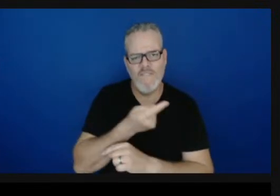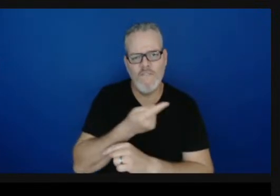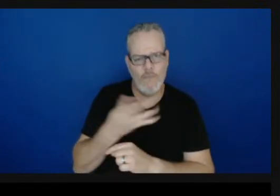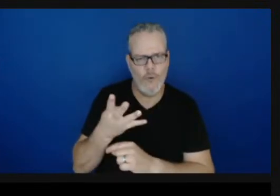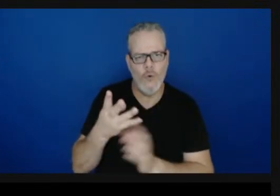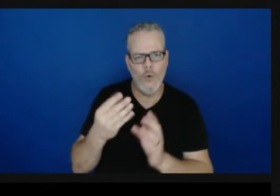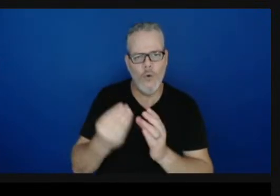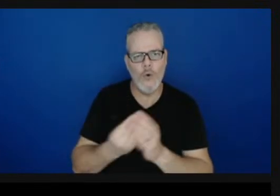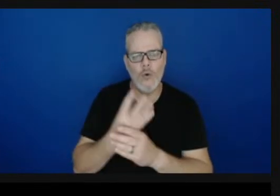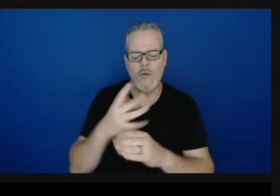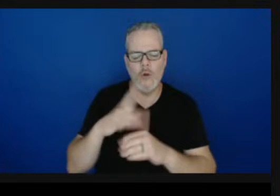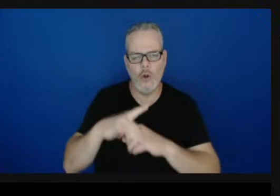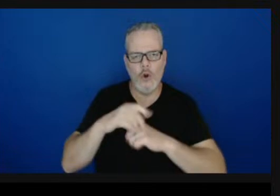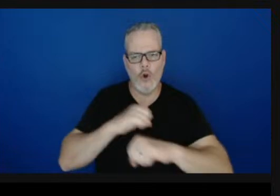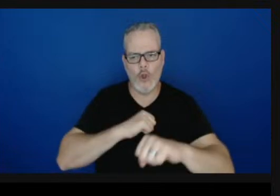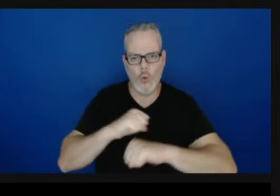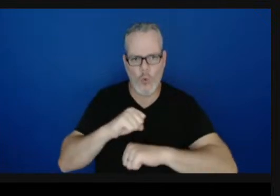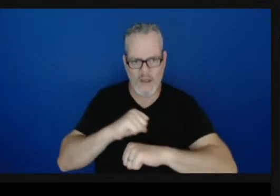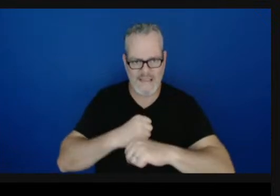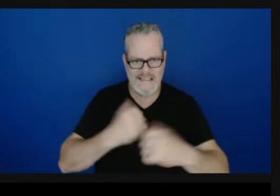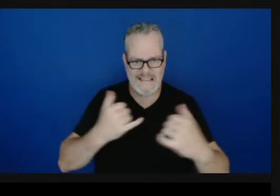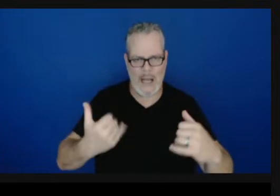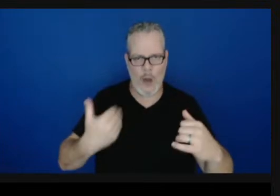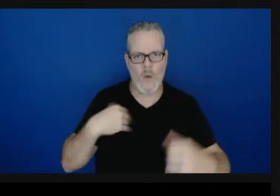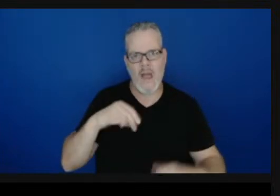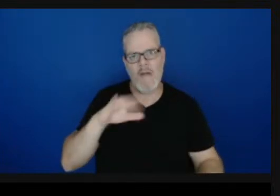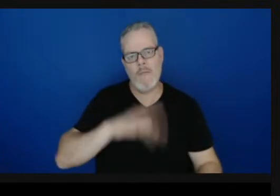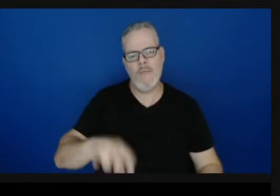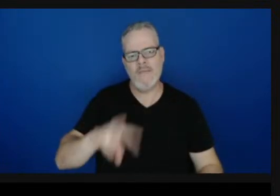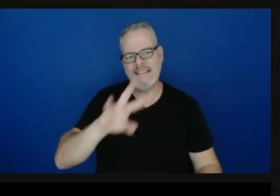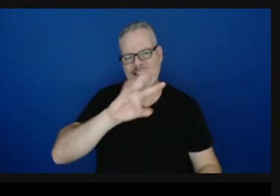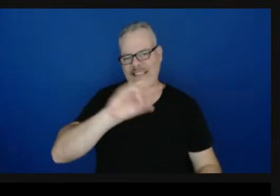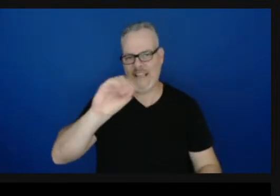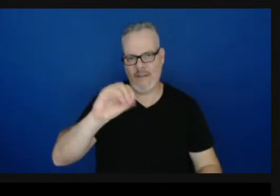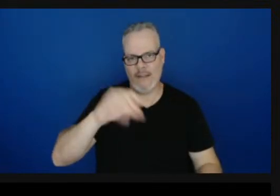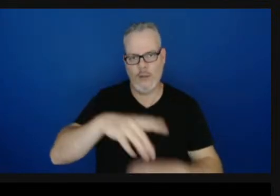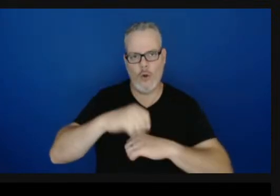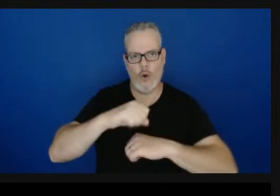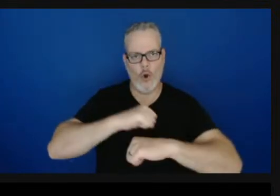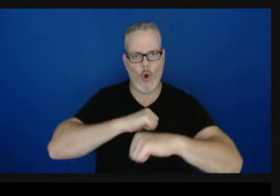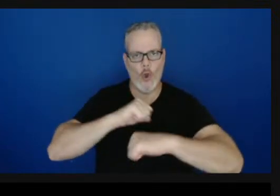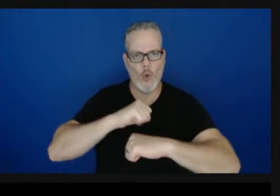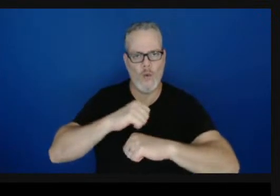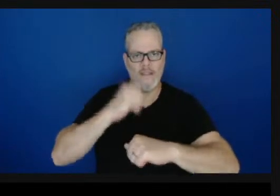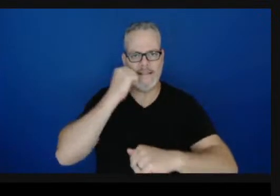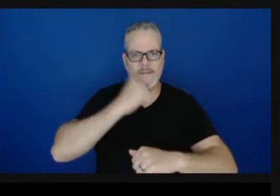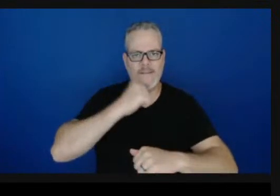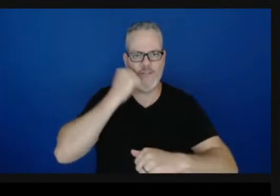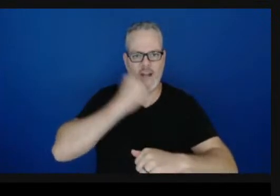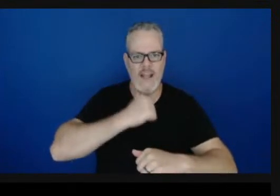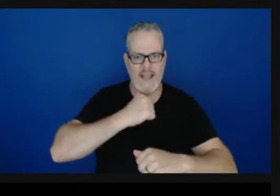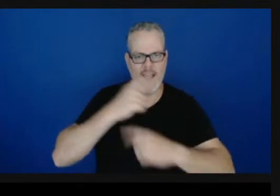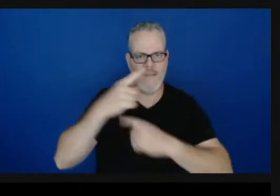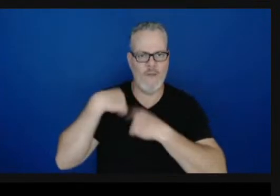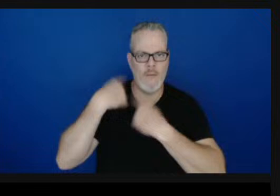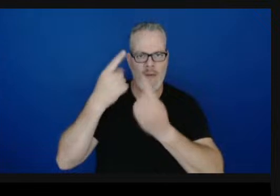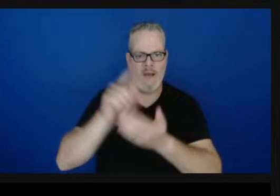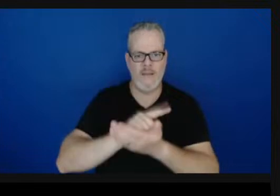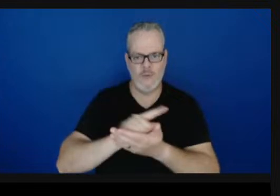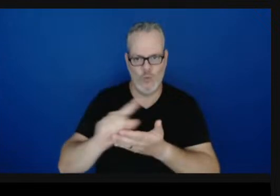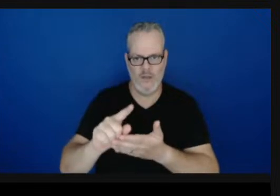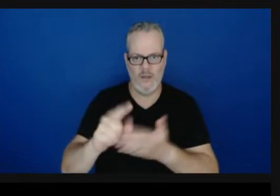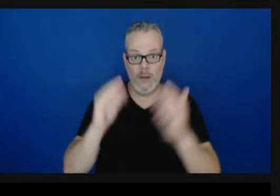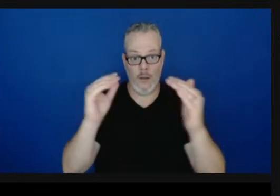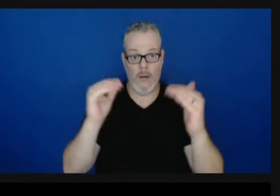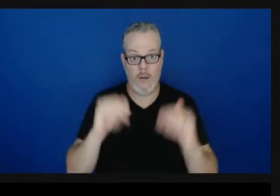zoomed in to, we're at 70 earthquakes per day as a high over the last week. And if you look at the depth